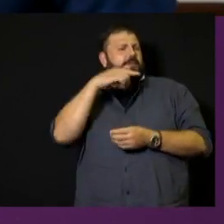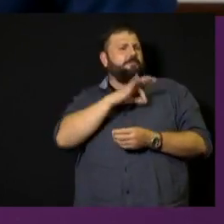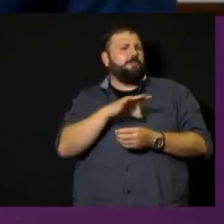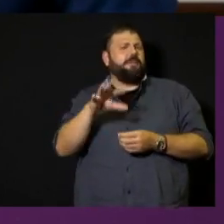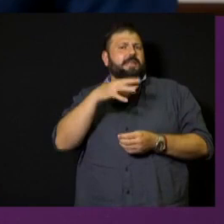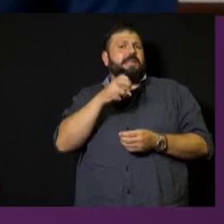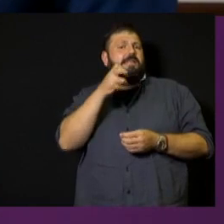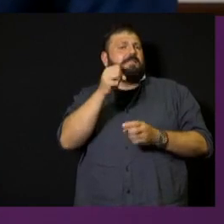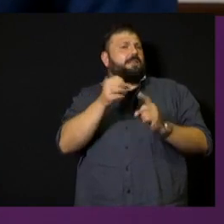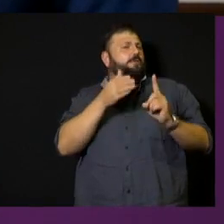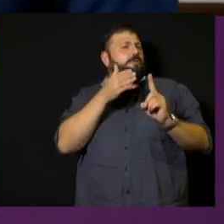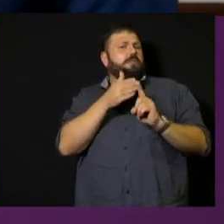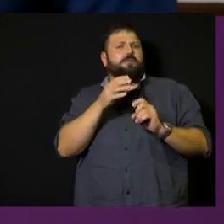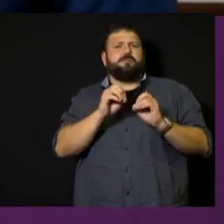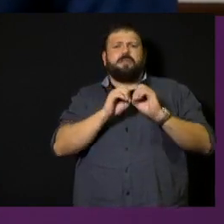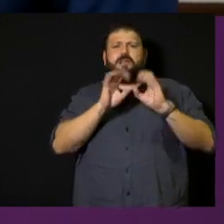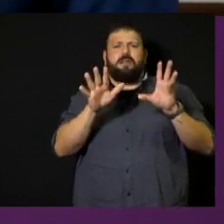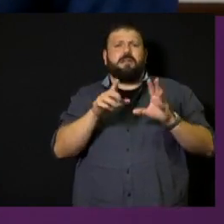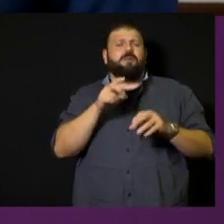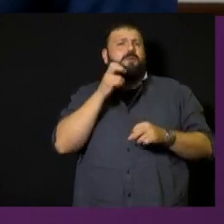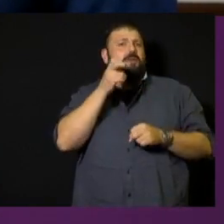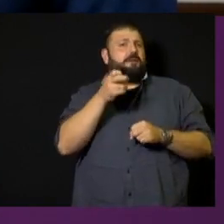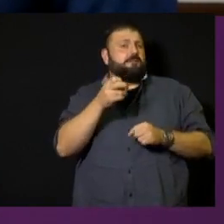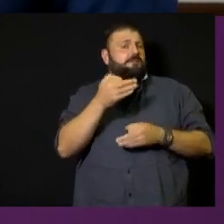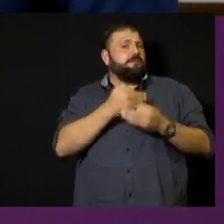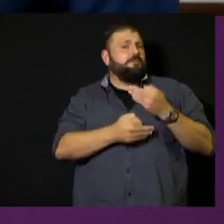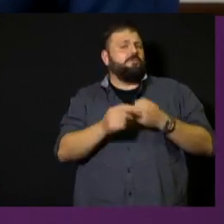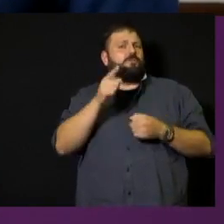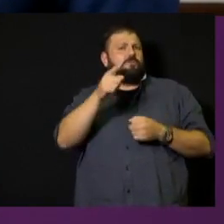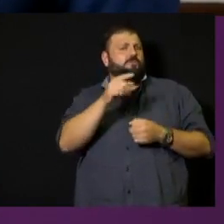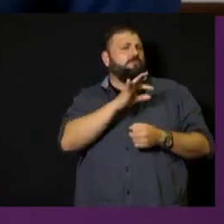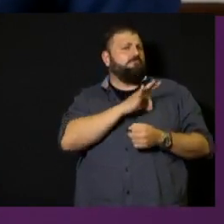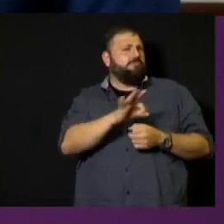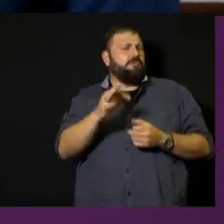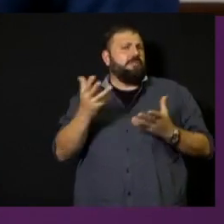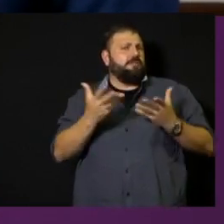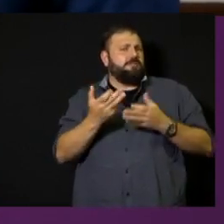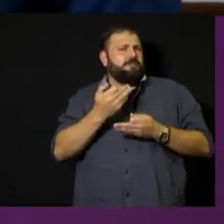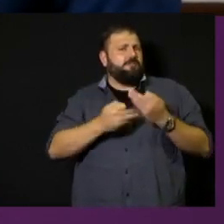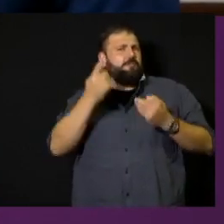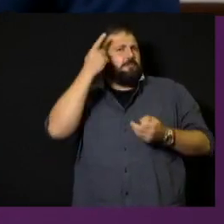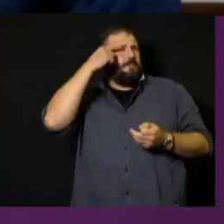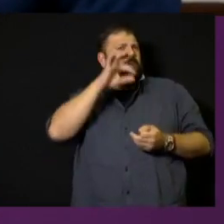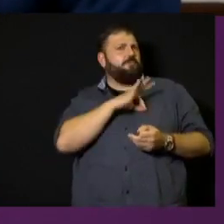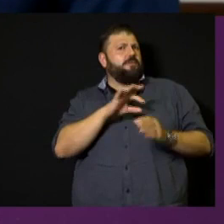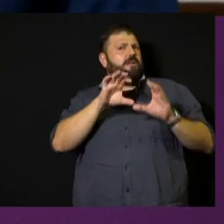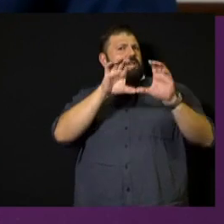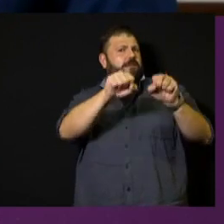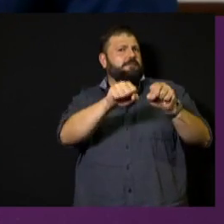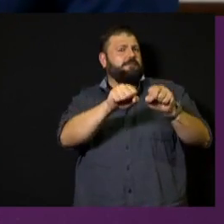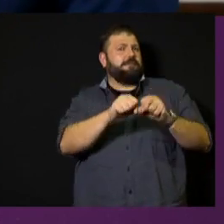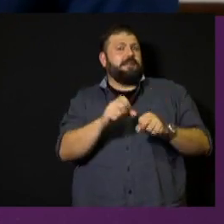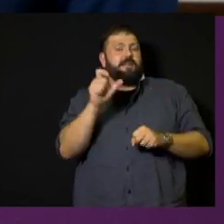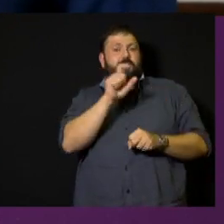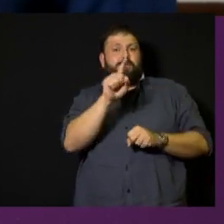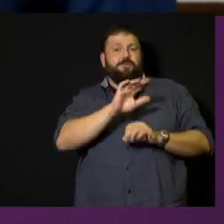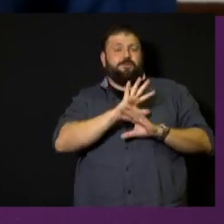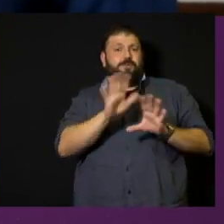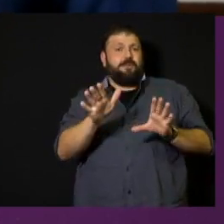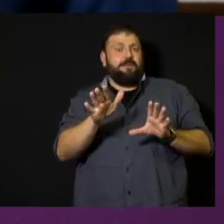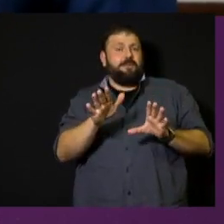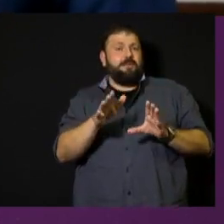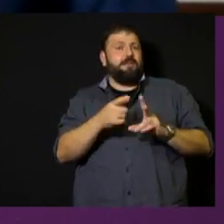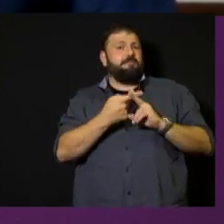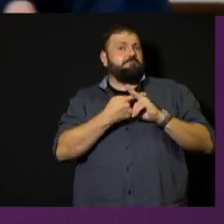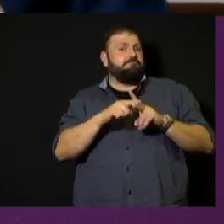a way out because the goal is clear. The goal is clear. You have the decision to go for it. And when this